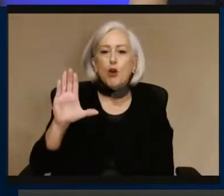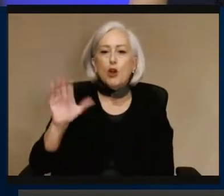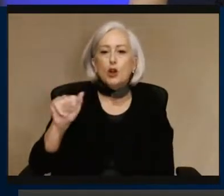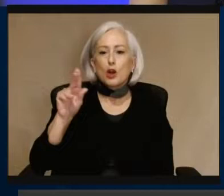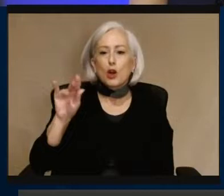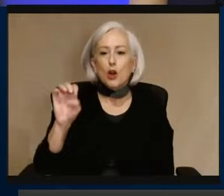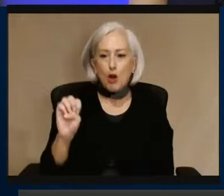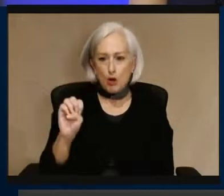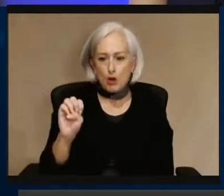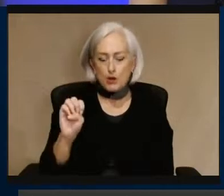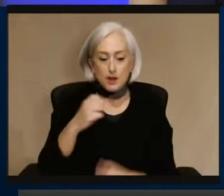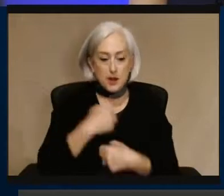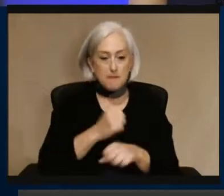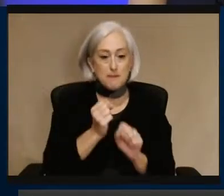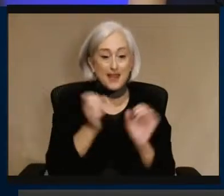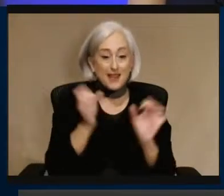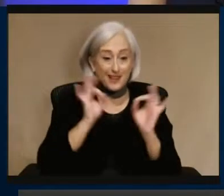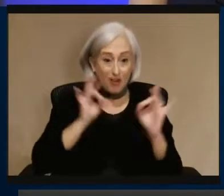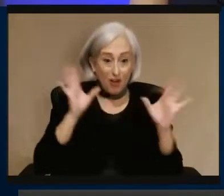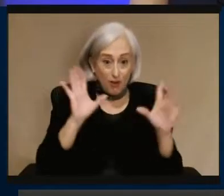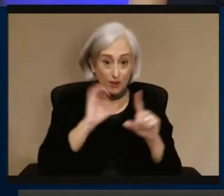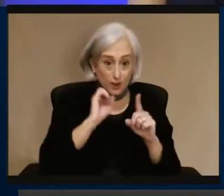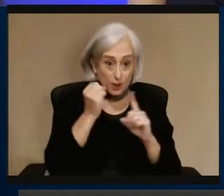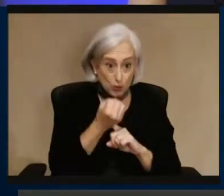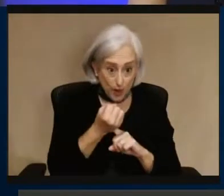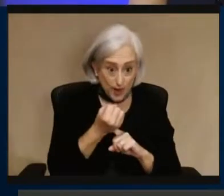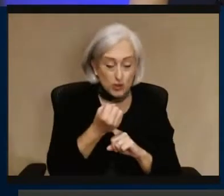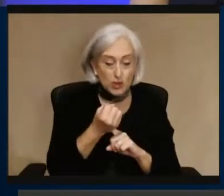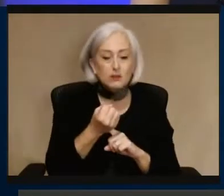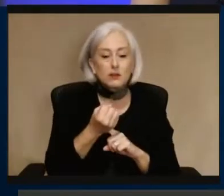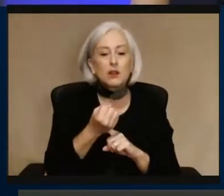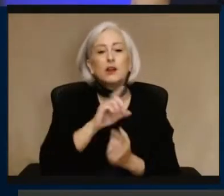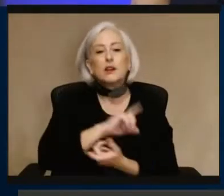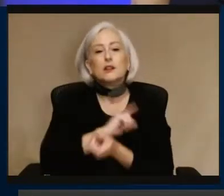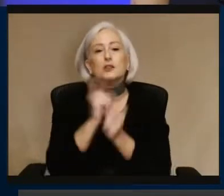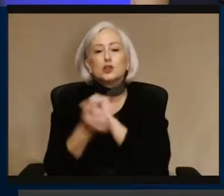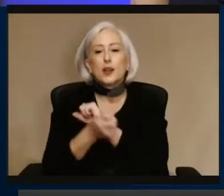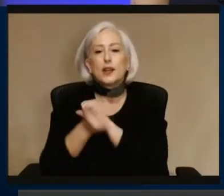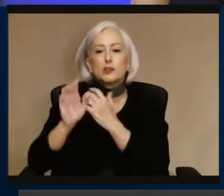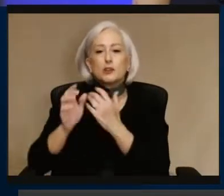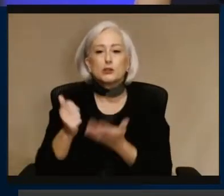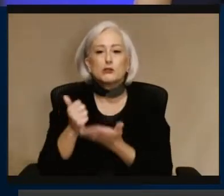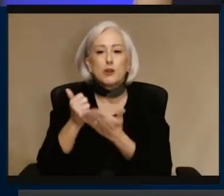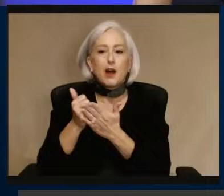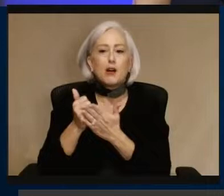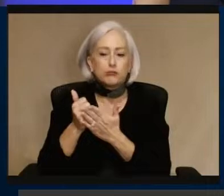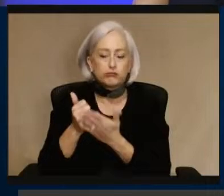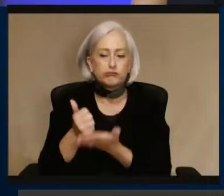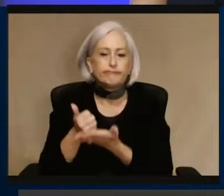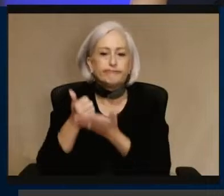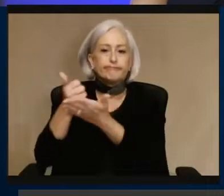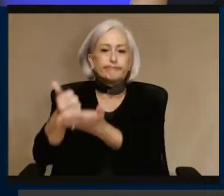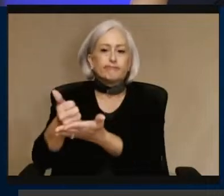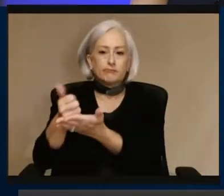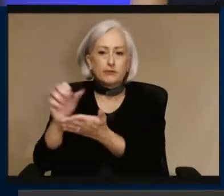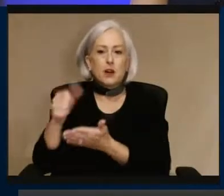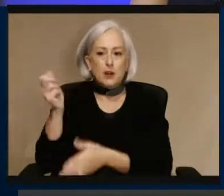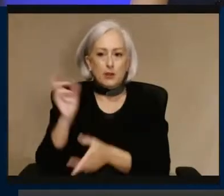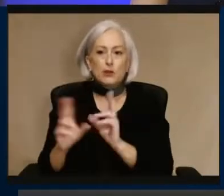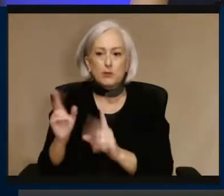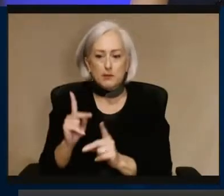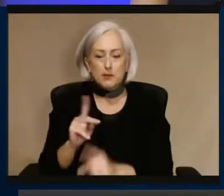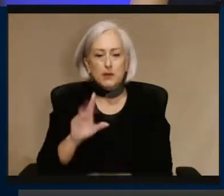horrific event in your life into a way to reach other people. Tell people about Carl's Cause, because we're going to talk about that throughout the show this morning.